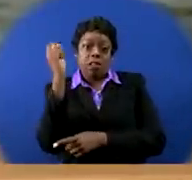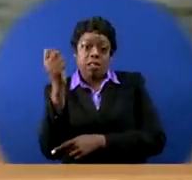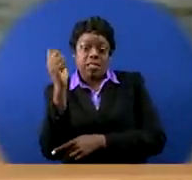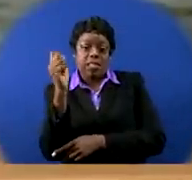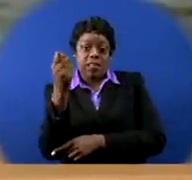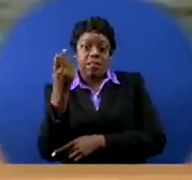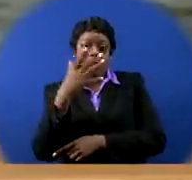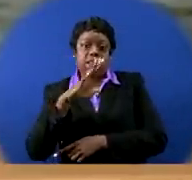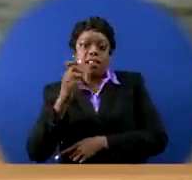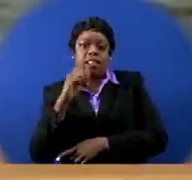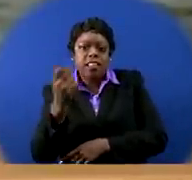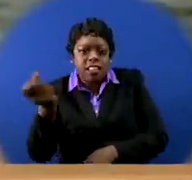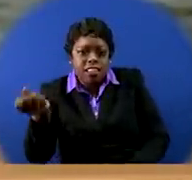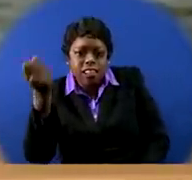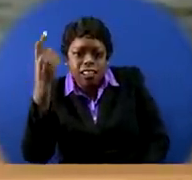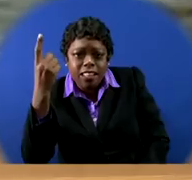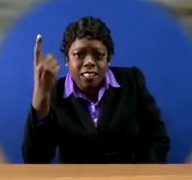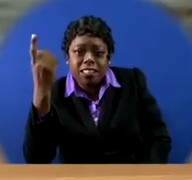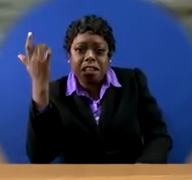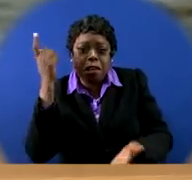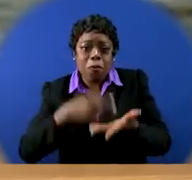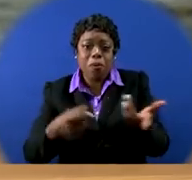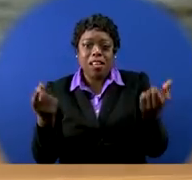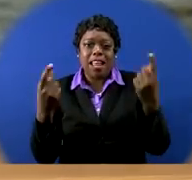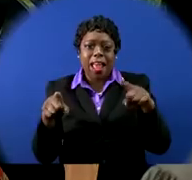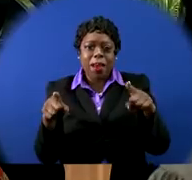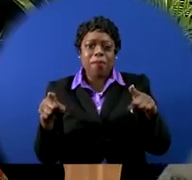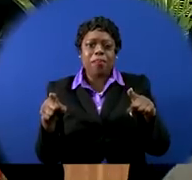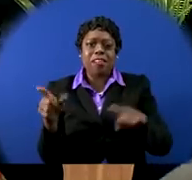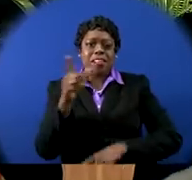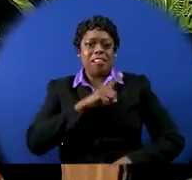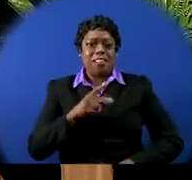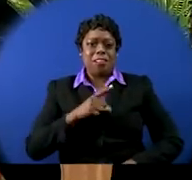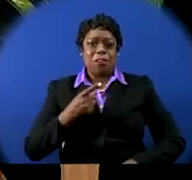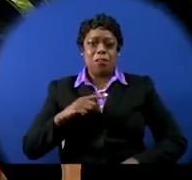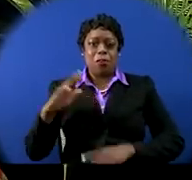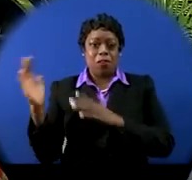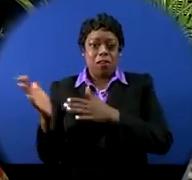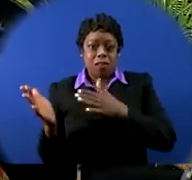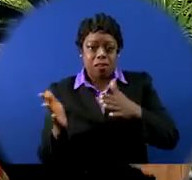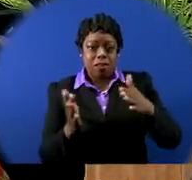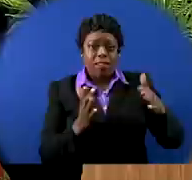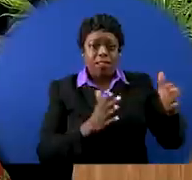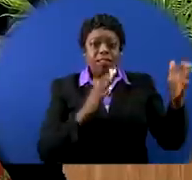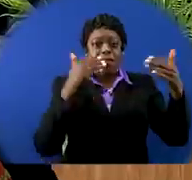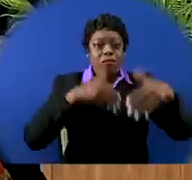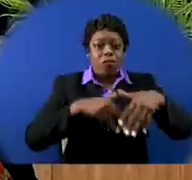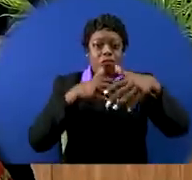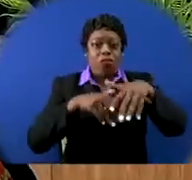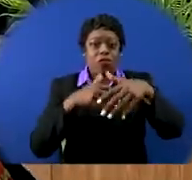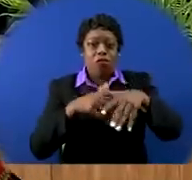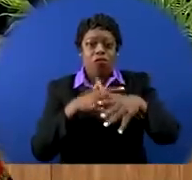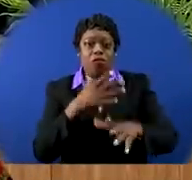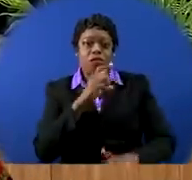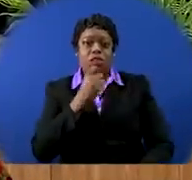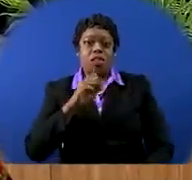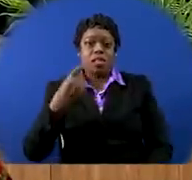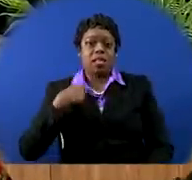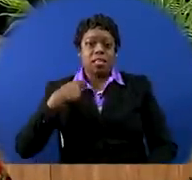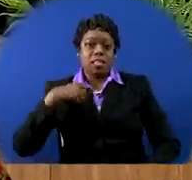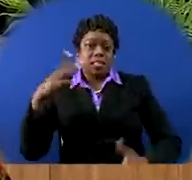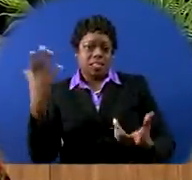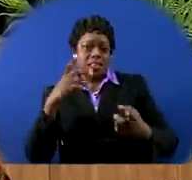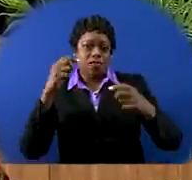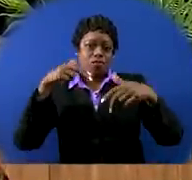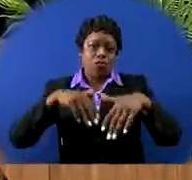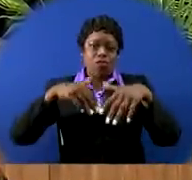there. We're coming back to it. Did you catch what was going on? The Lord has set up his own parade coming into the holy city of Jerusalem. And while he's coming